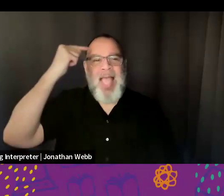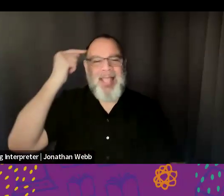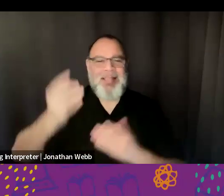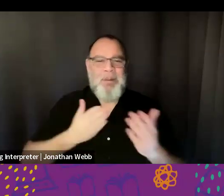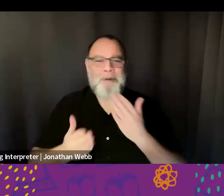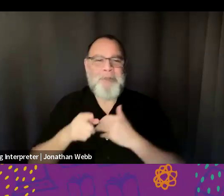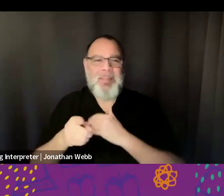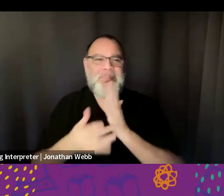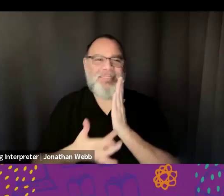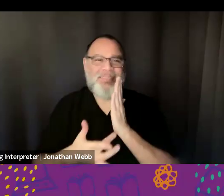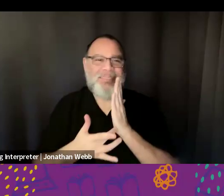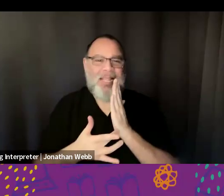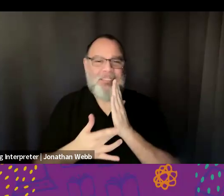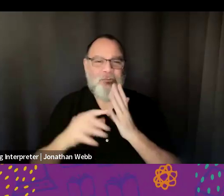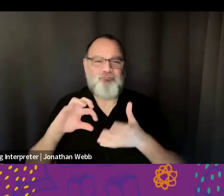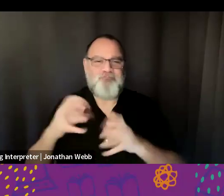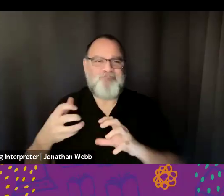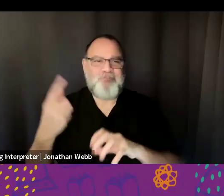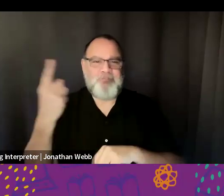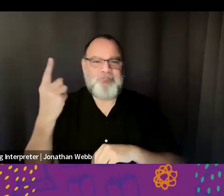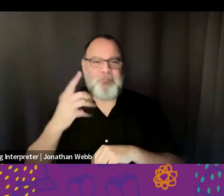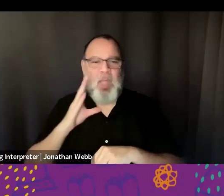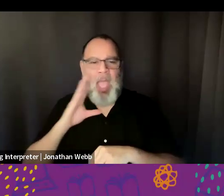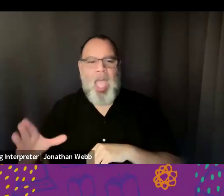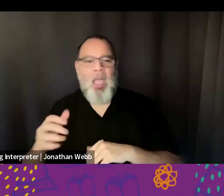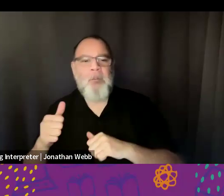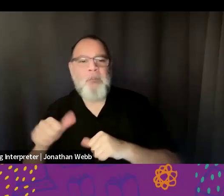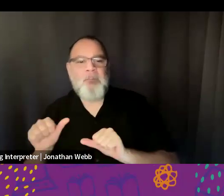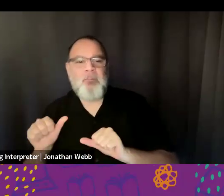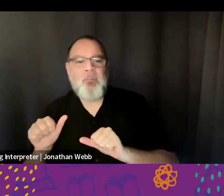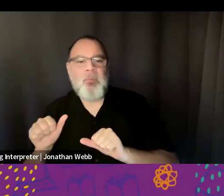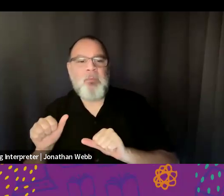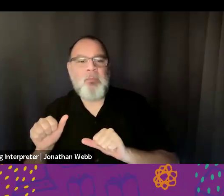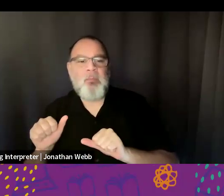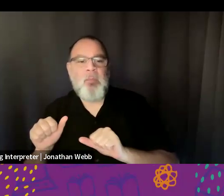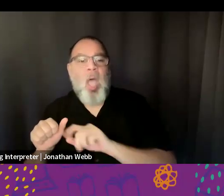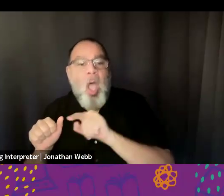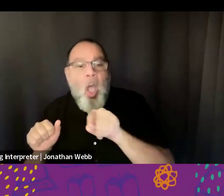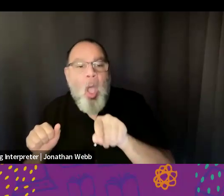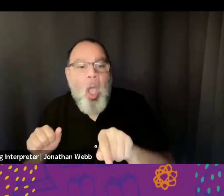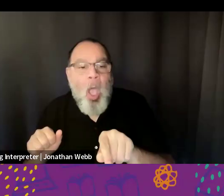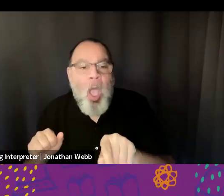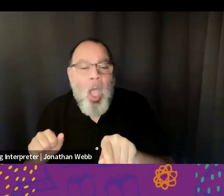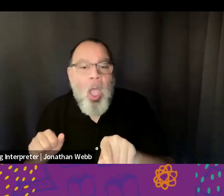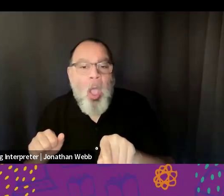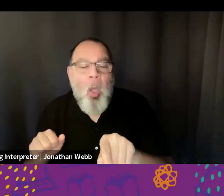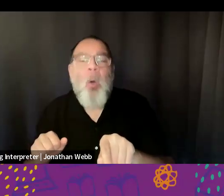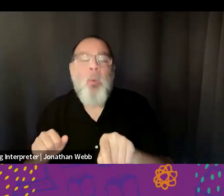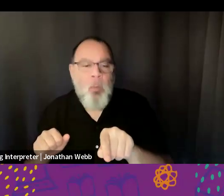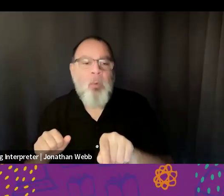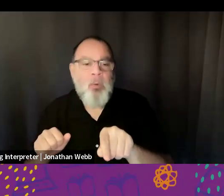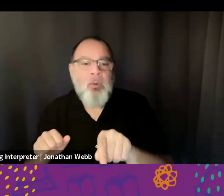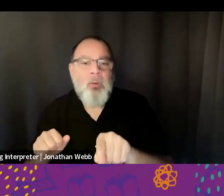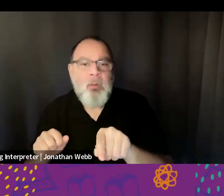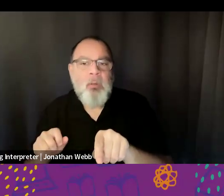I would say I'll circle back with Gerald offline in the chat and you can move on. Looks like Gerald is unmuted. Oh,